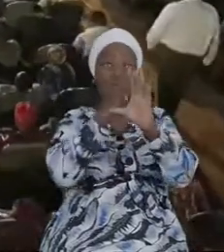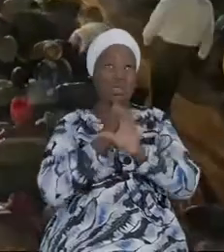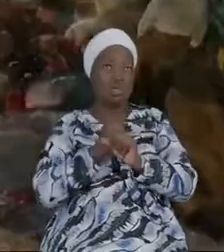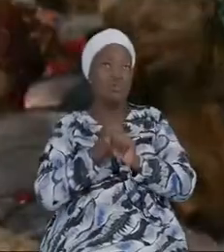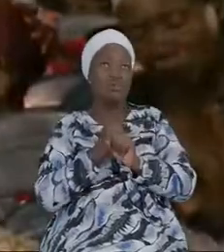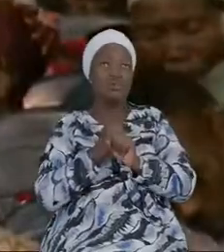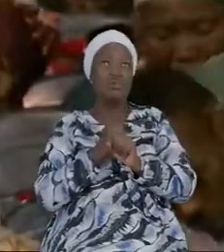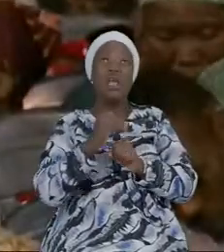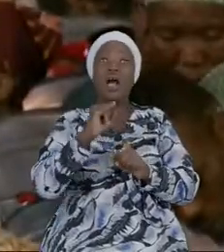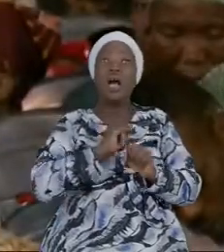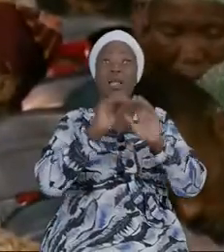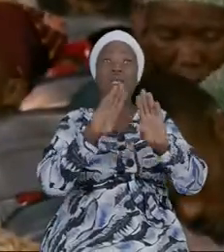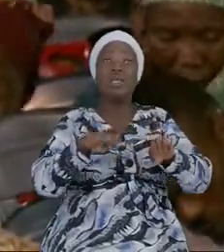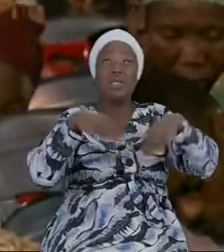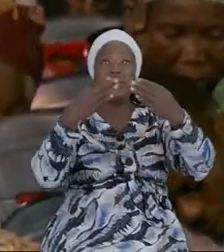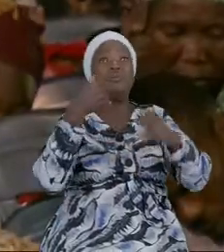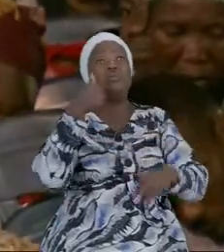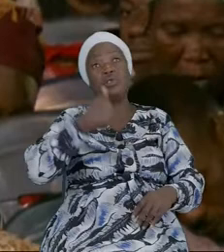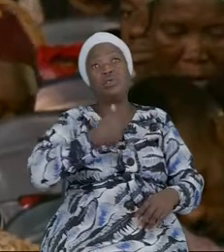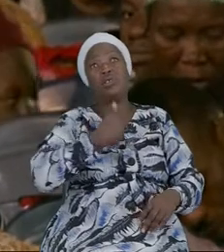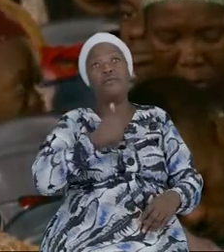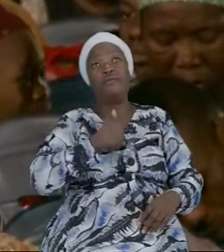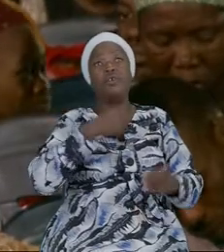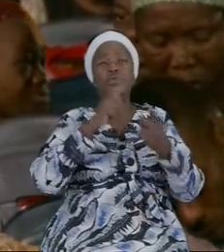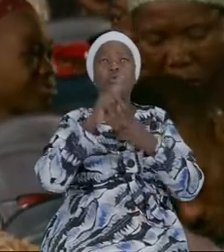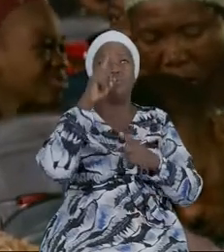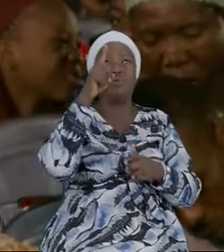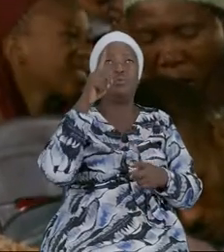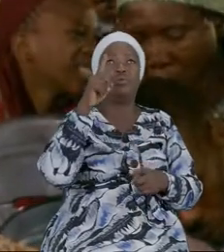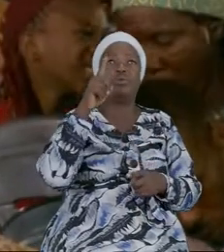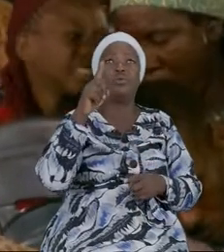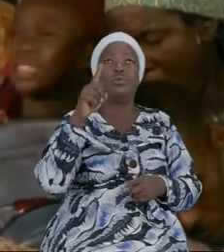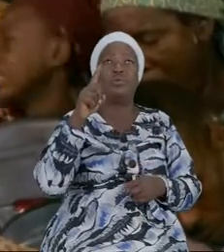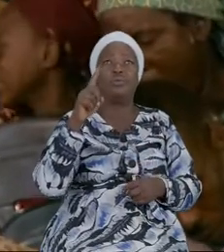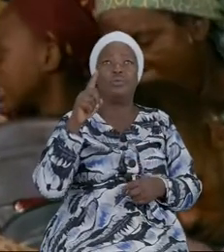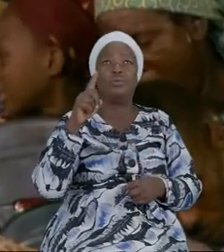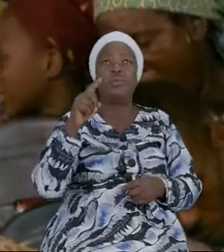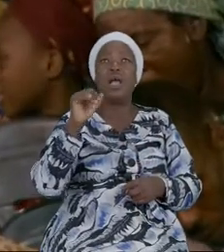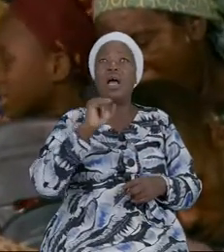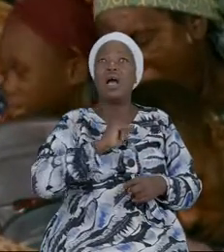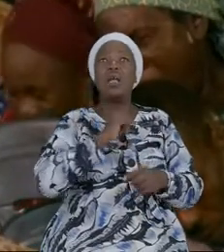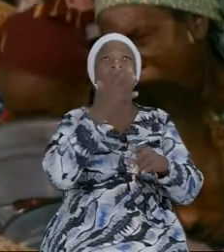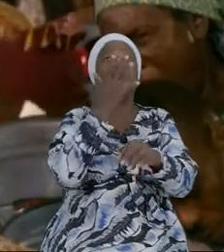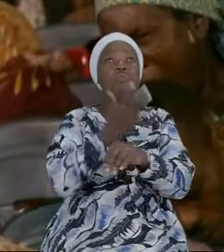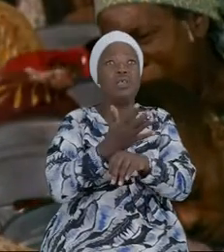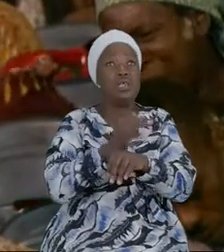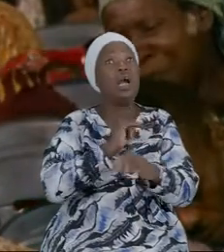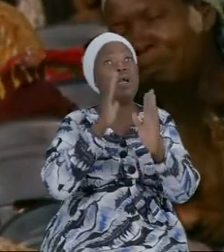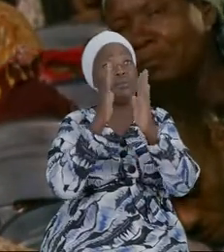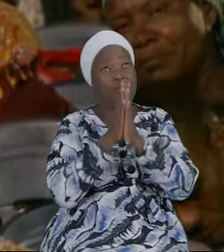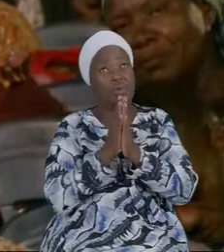receive. I give myself unto you. I plead, I